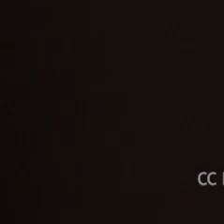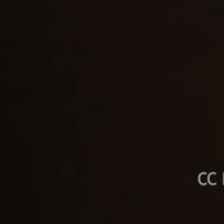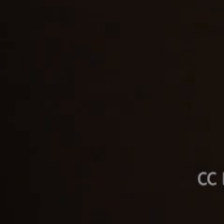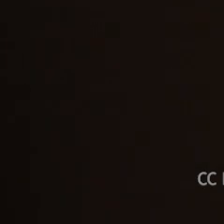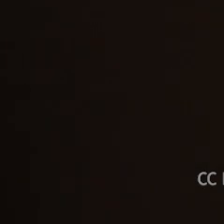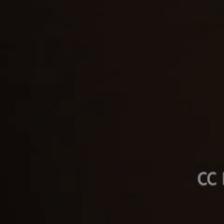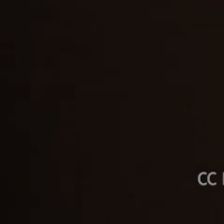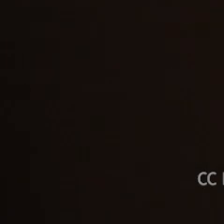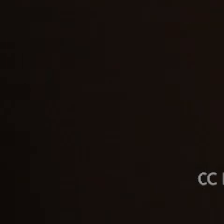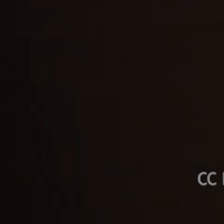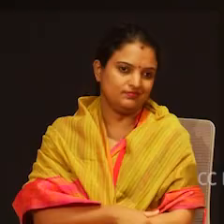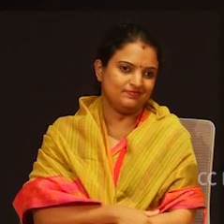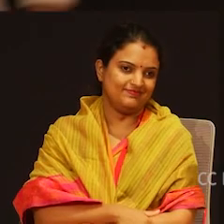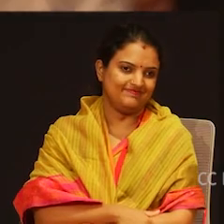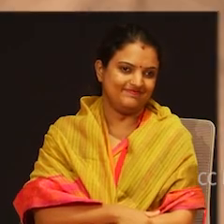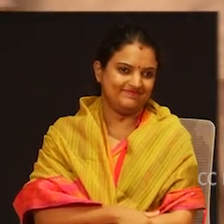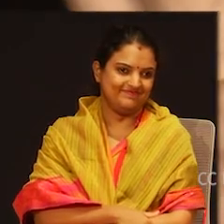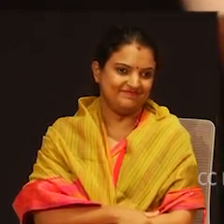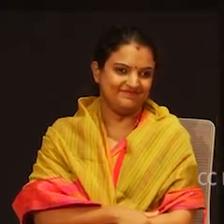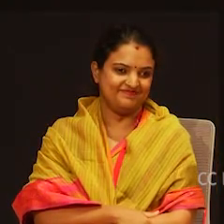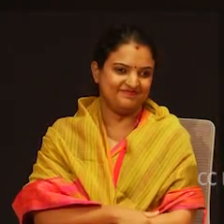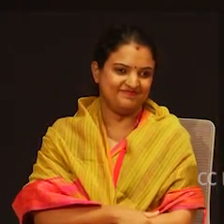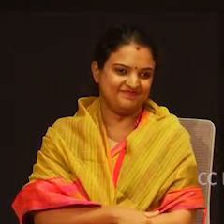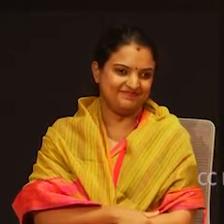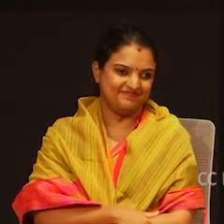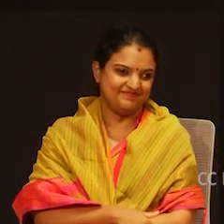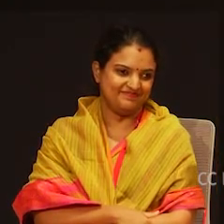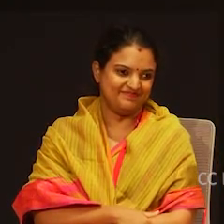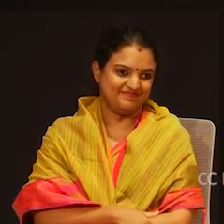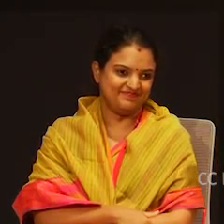Dr. Anupam Ahuja.